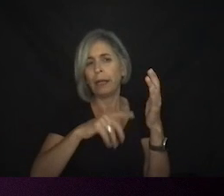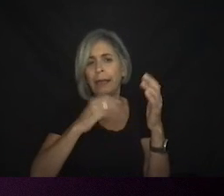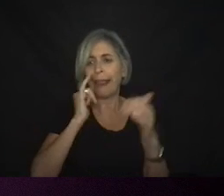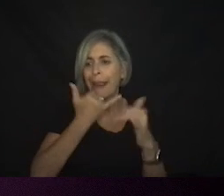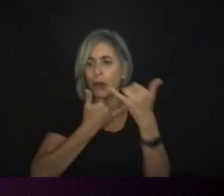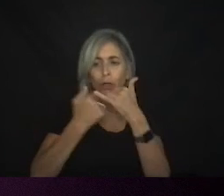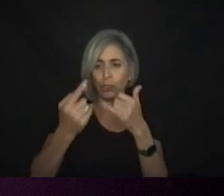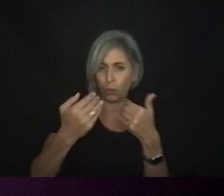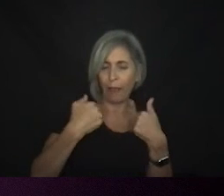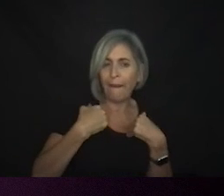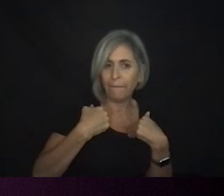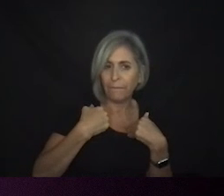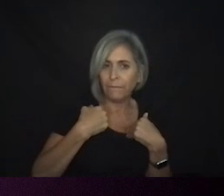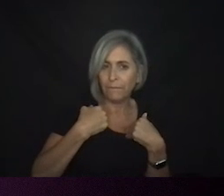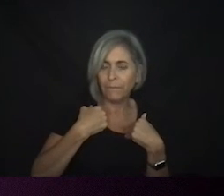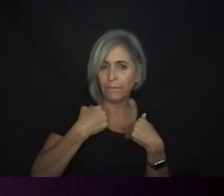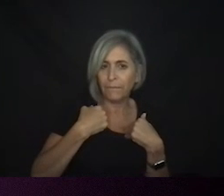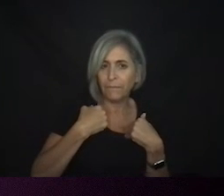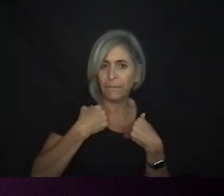have.